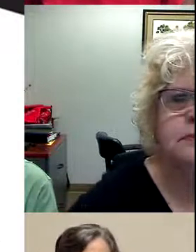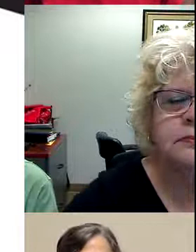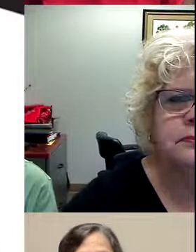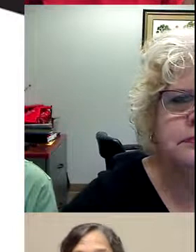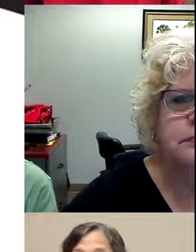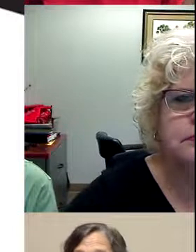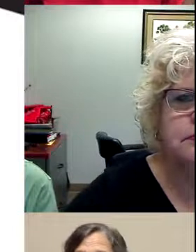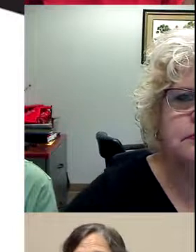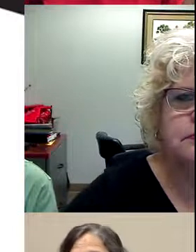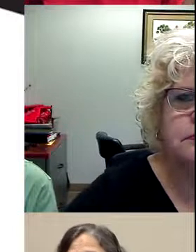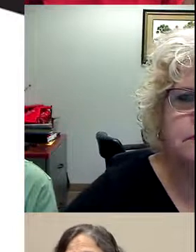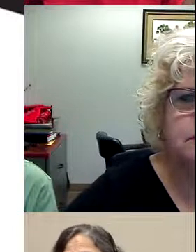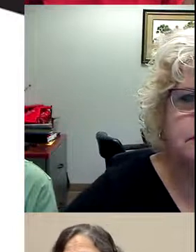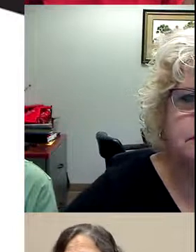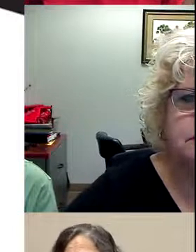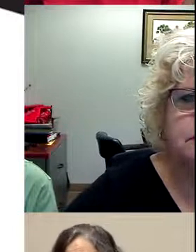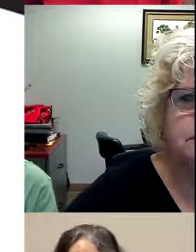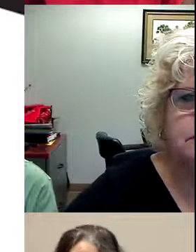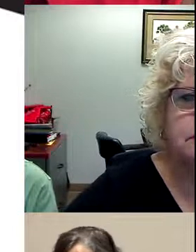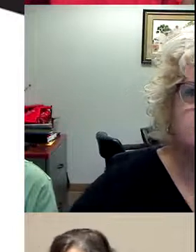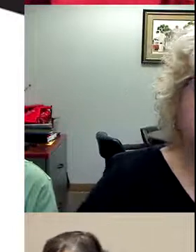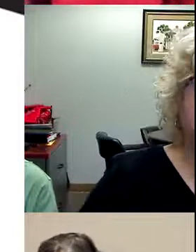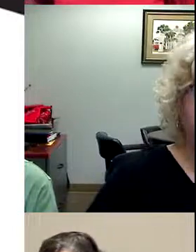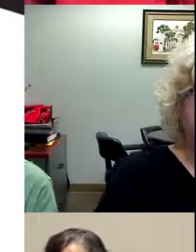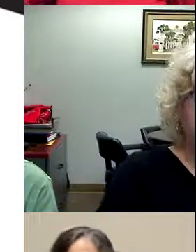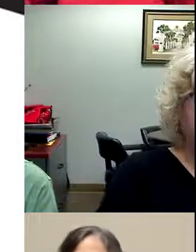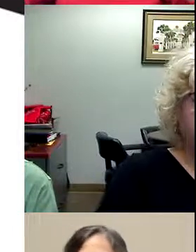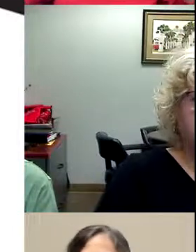like to introduce these ladies to you.